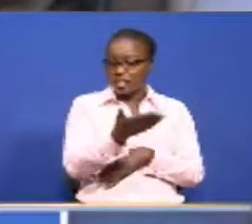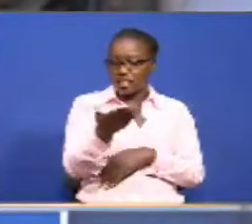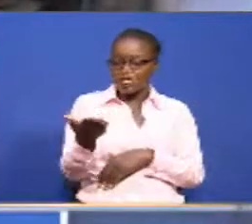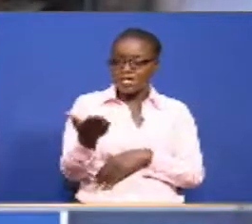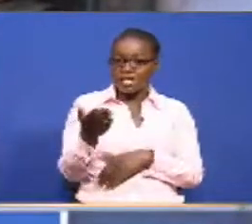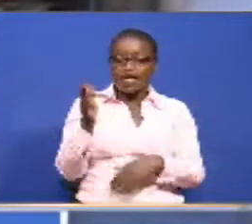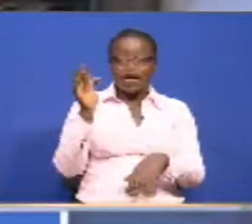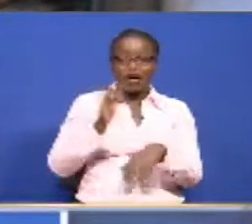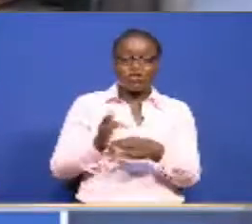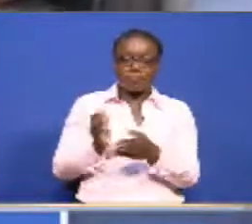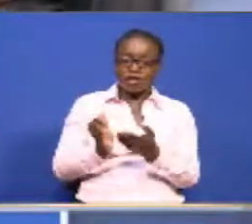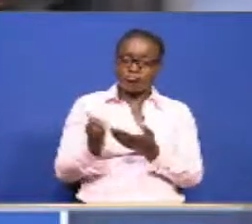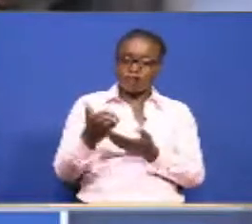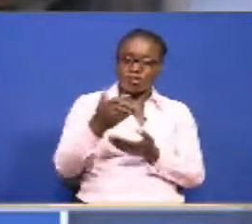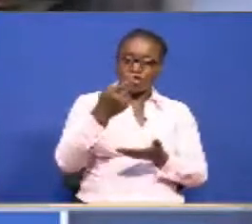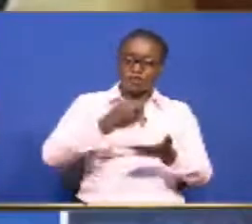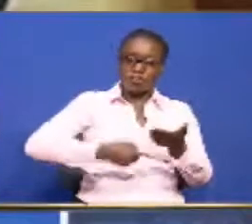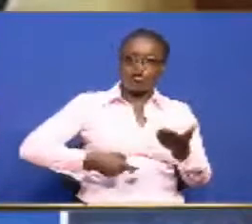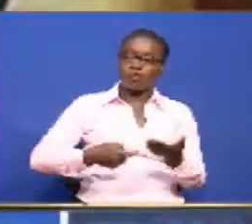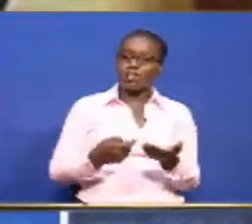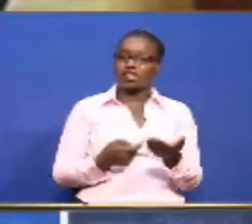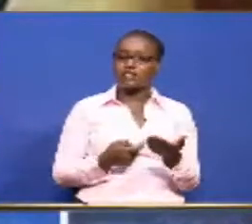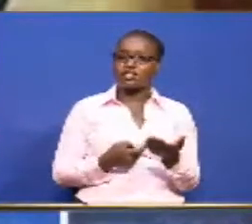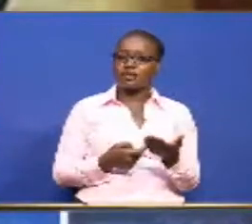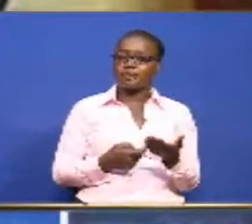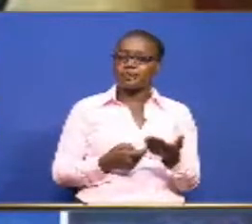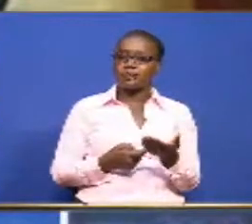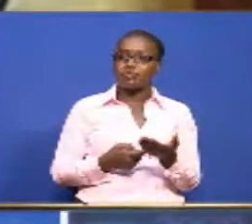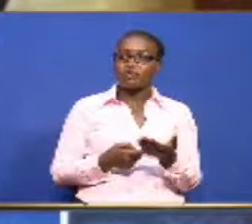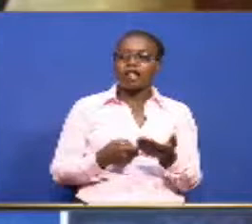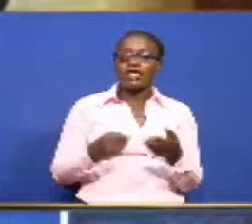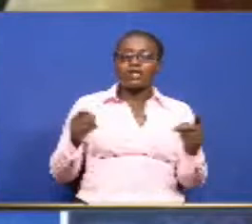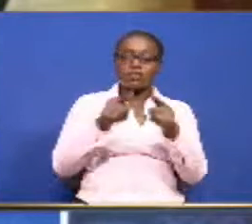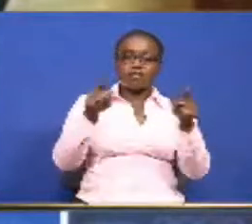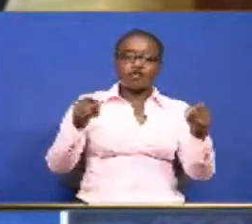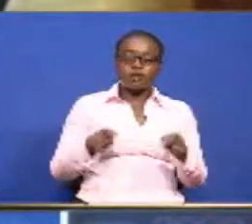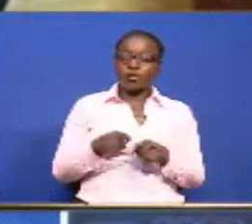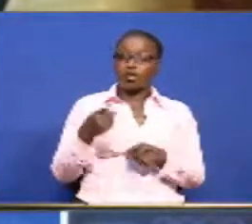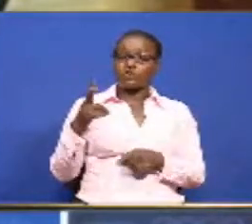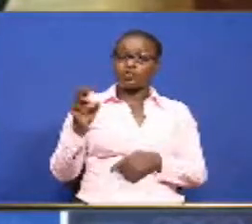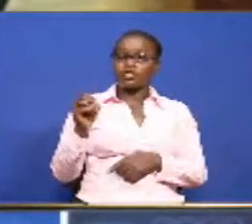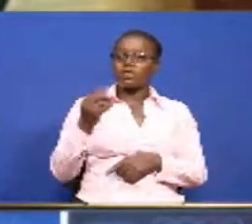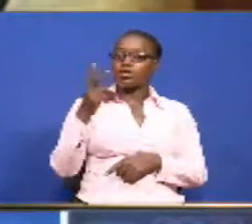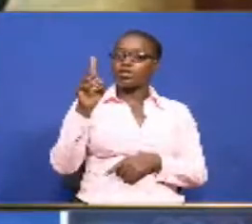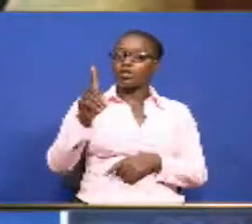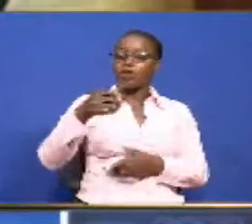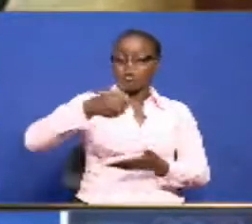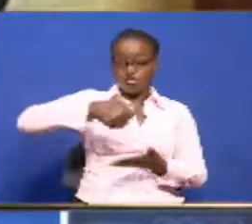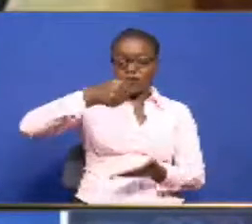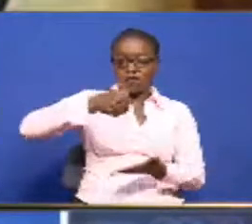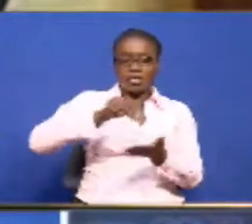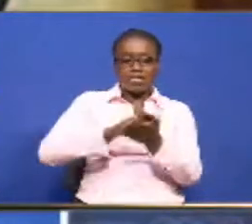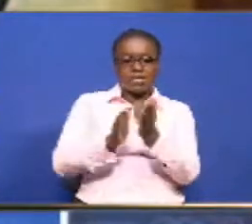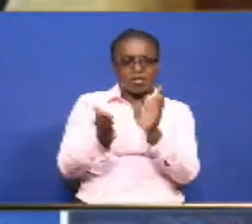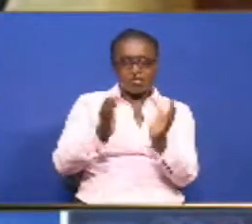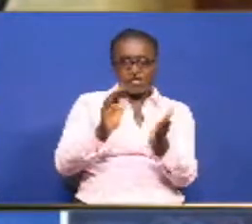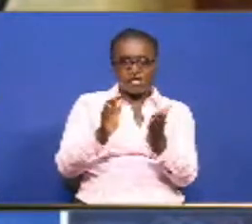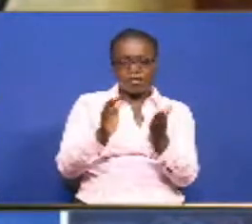itaathiri ukusanyaji wa ushuru. The fiscal framework for 2020-21 budget and the medium term has